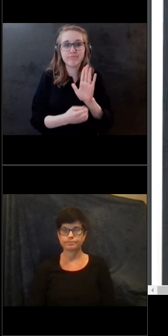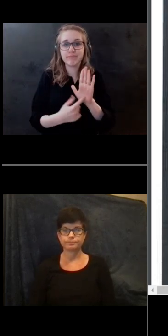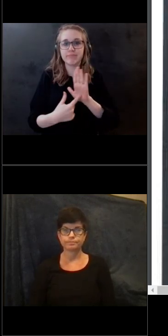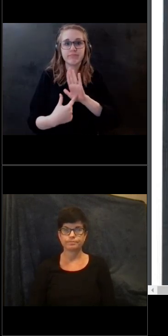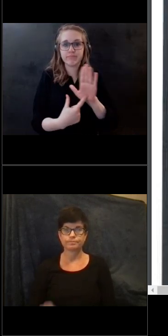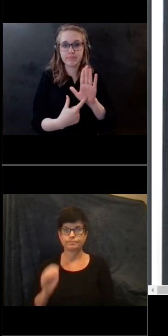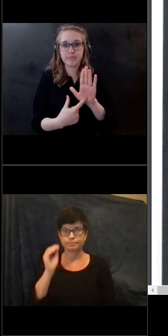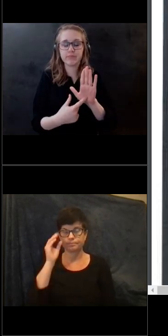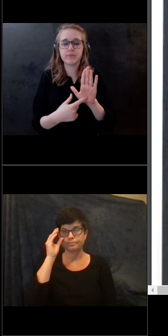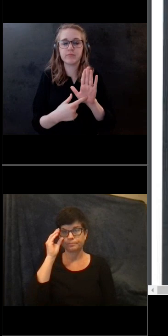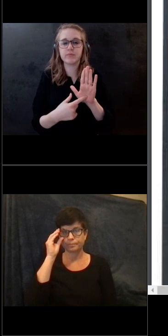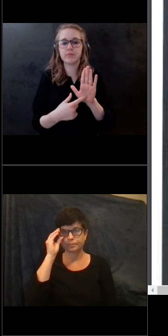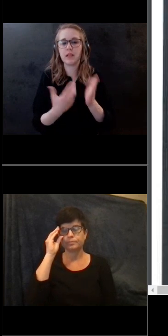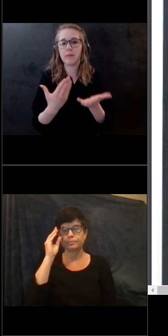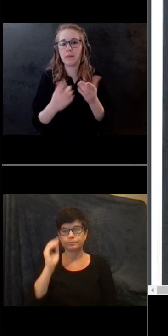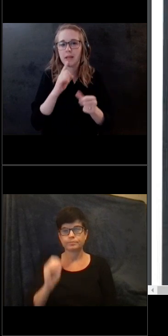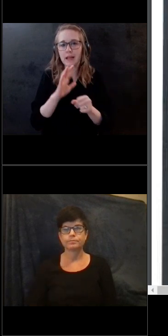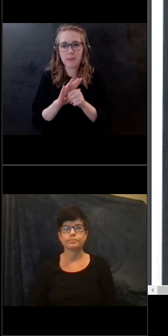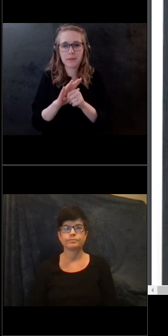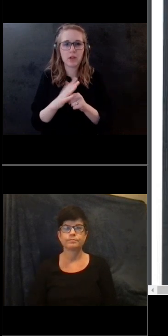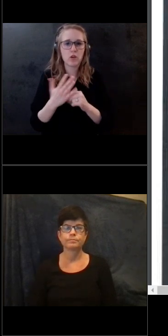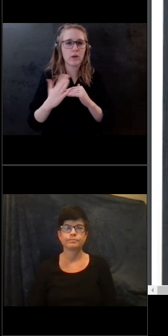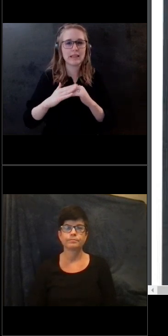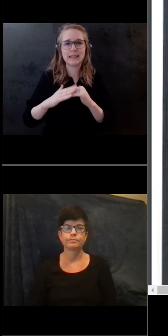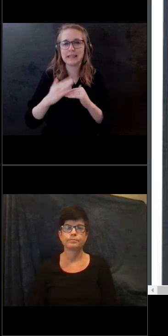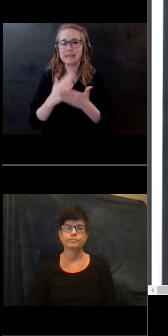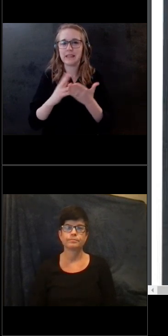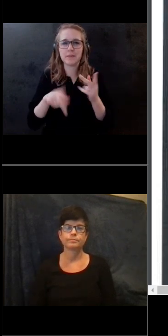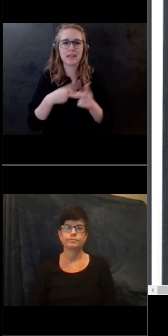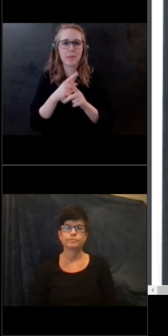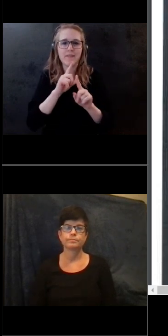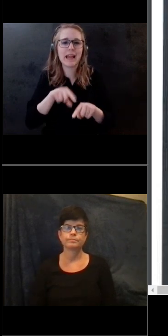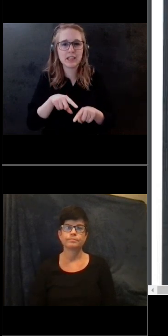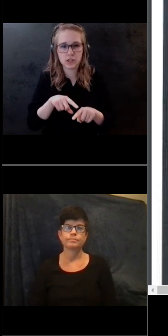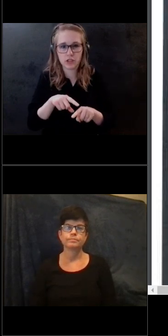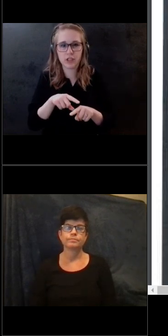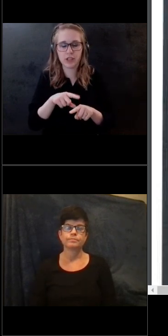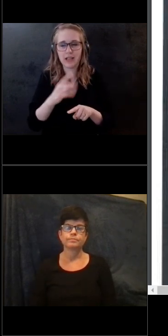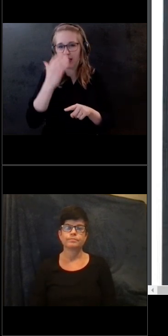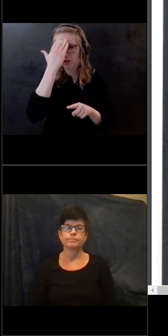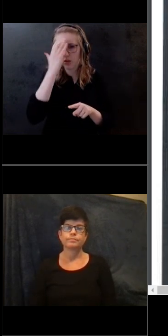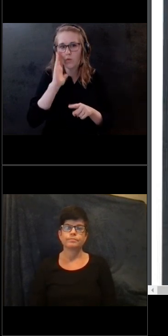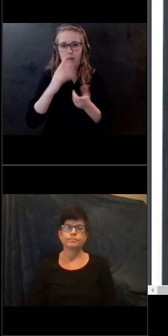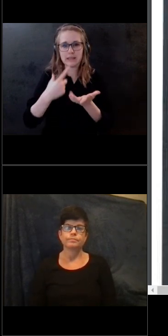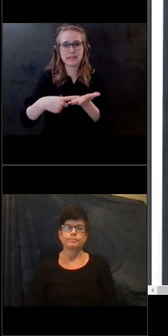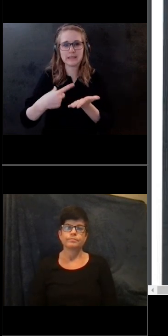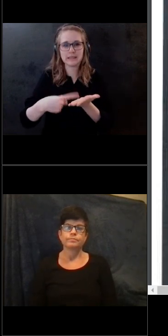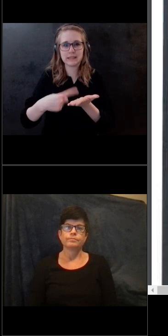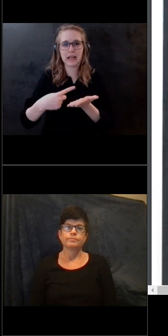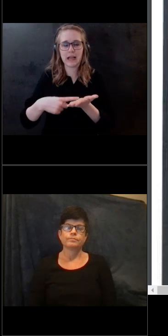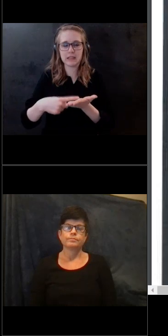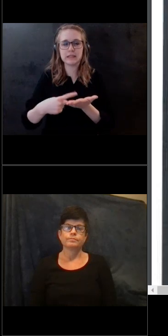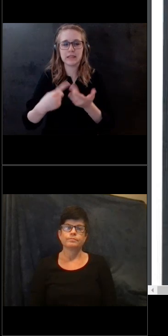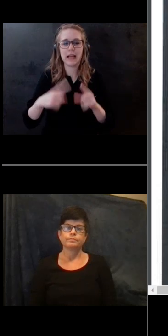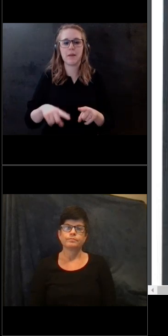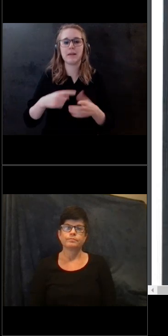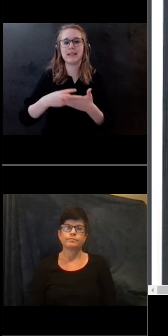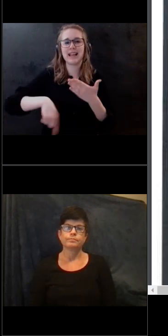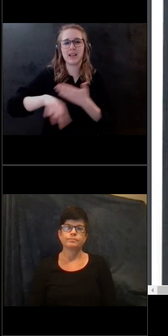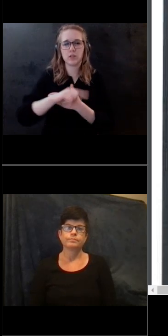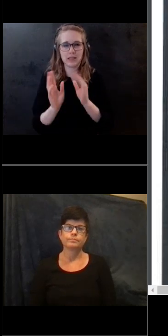Maybe if we can get a commitment or at least some sort of an answer. I know we're going to be talking about this during the commission meeting